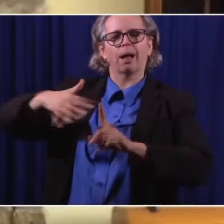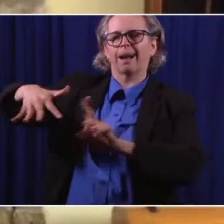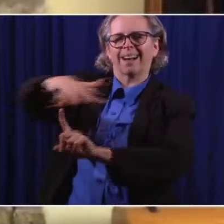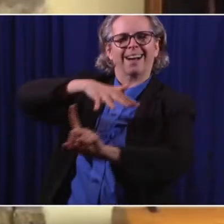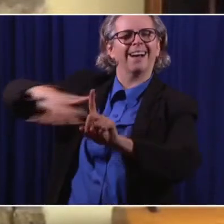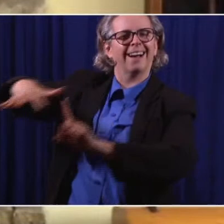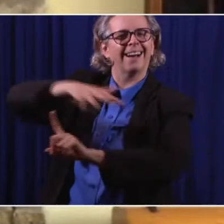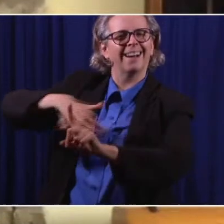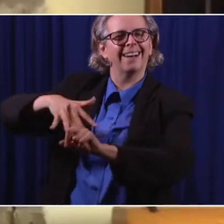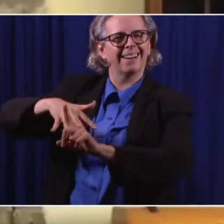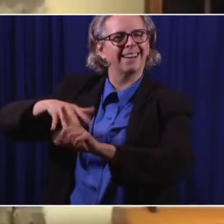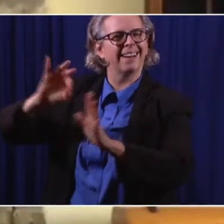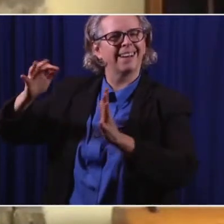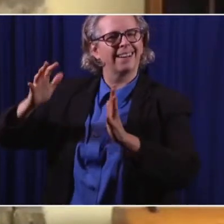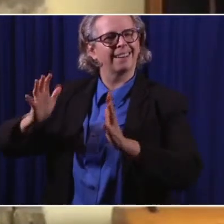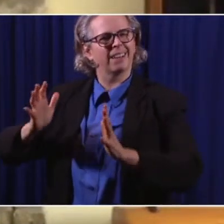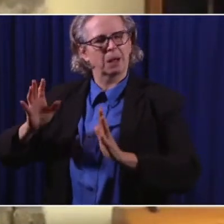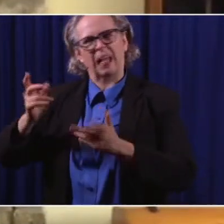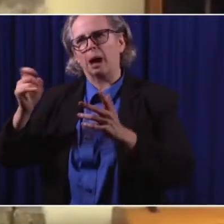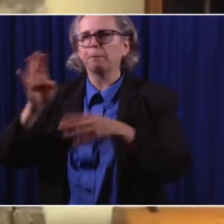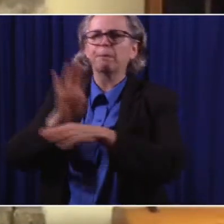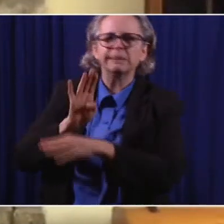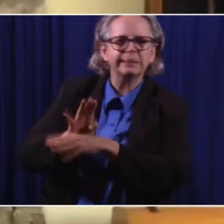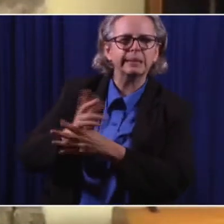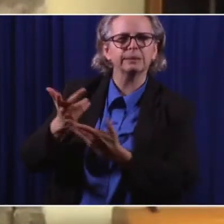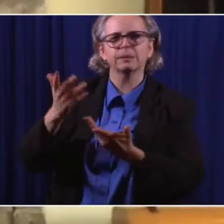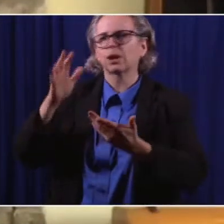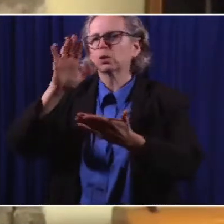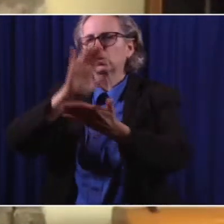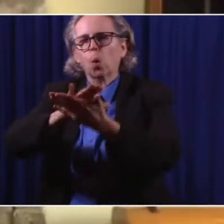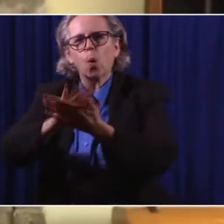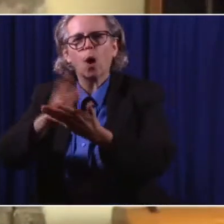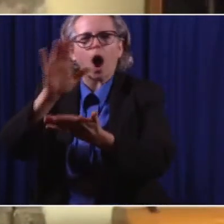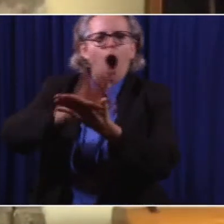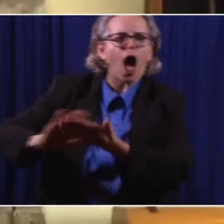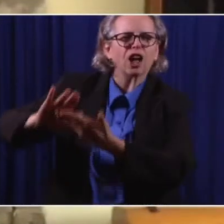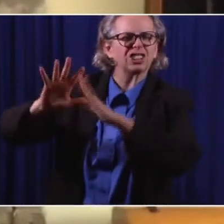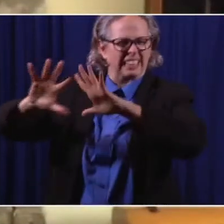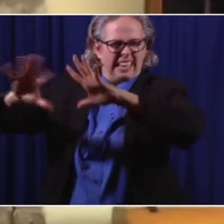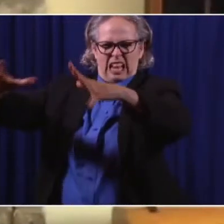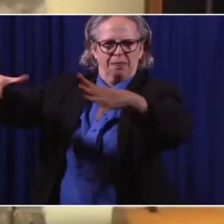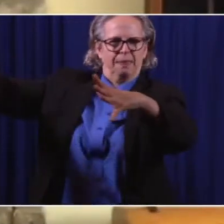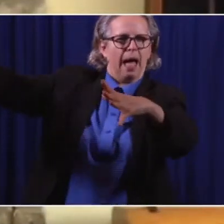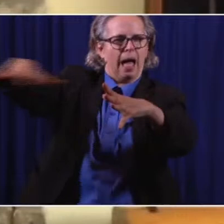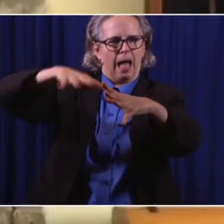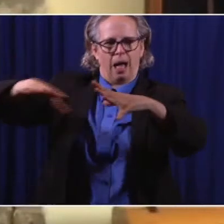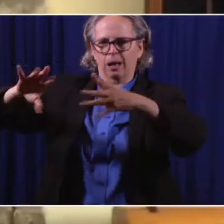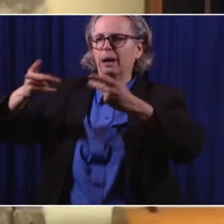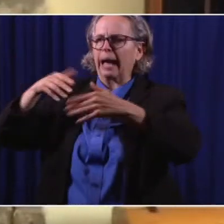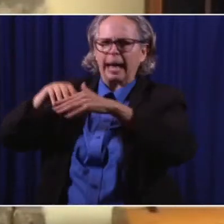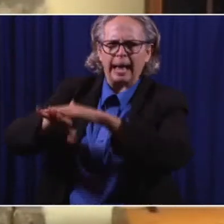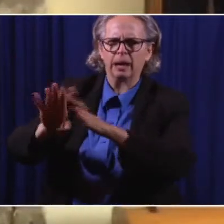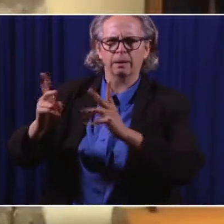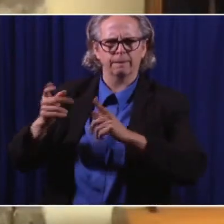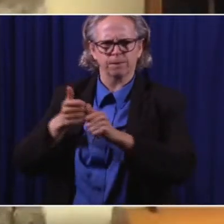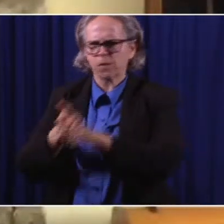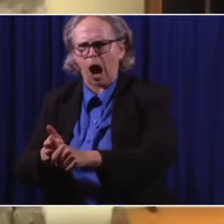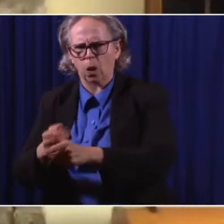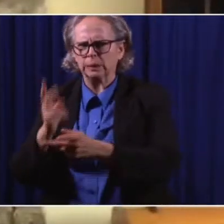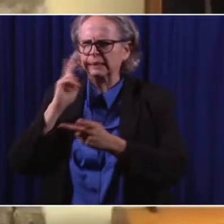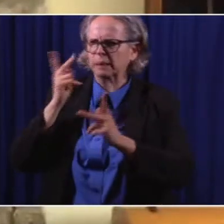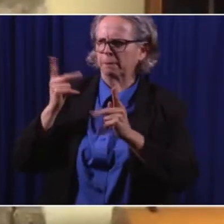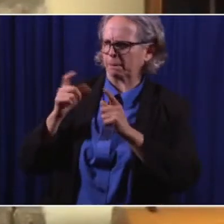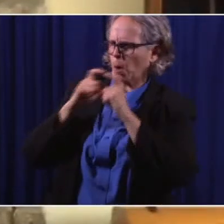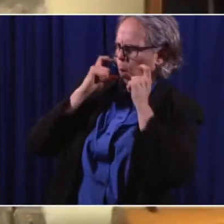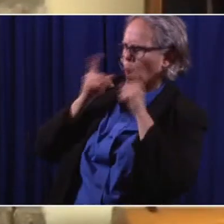in business. Same way with colleges. In classroom, we don't have an indication there's much spread in the classroom. Spread in the